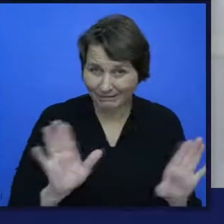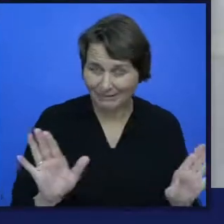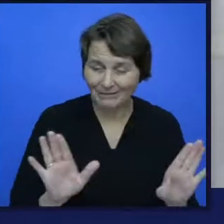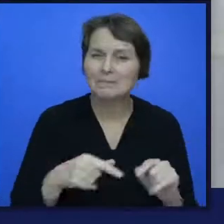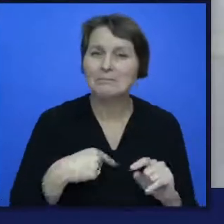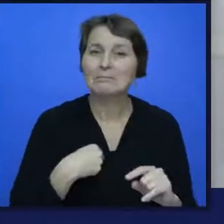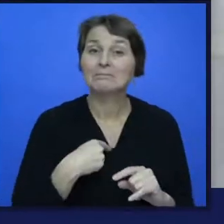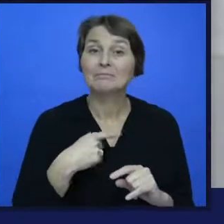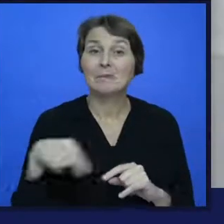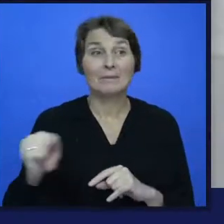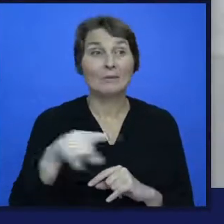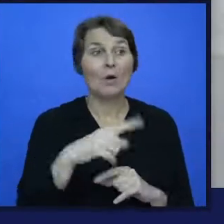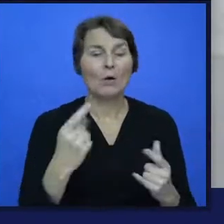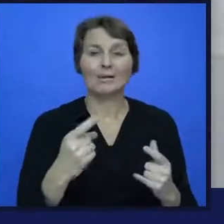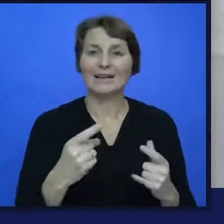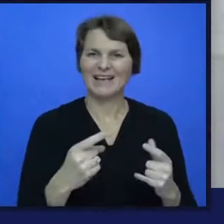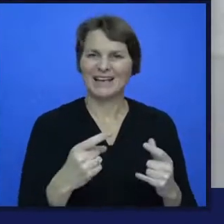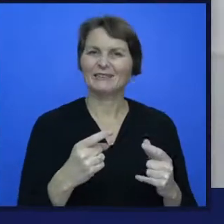data sets,